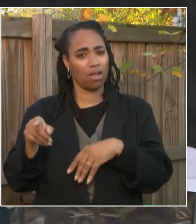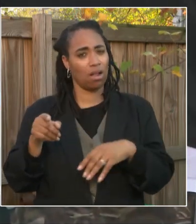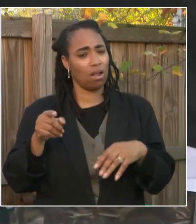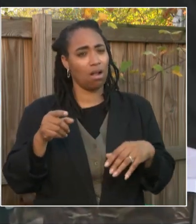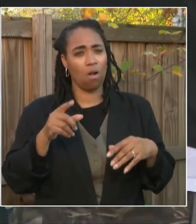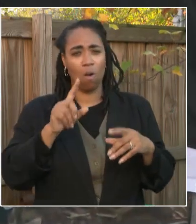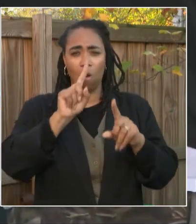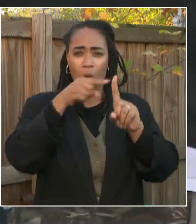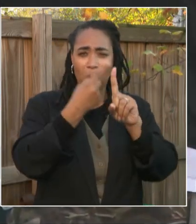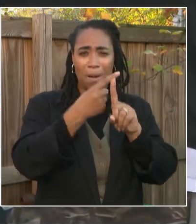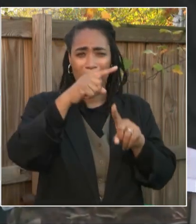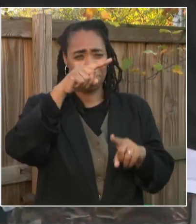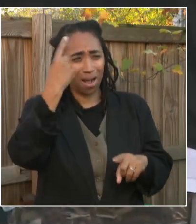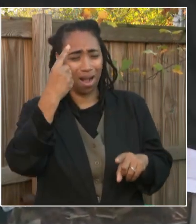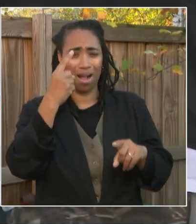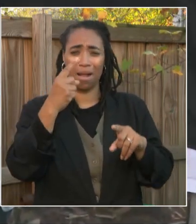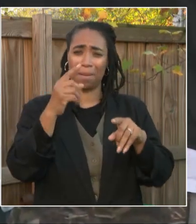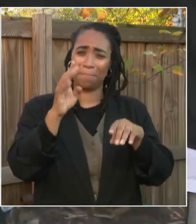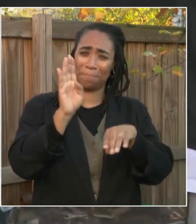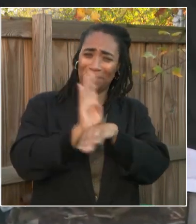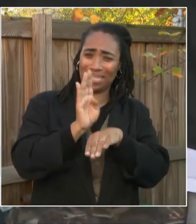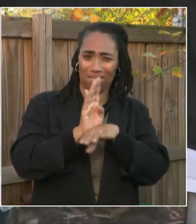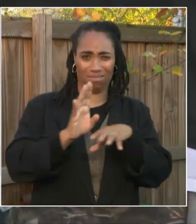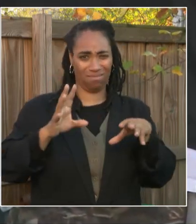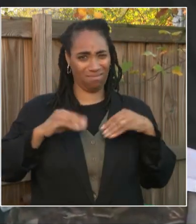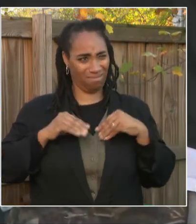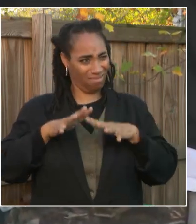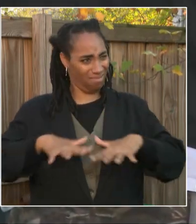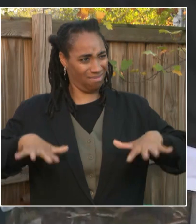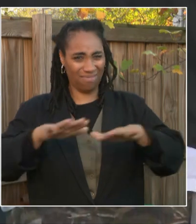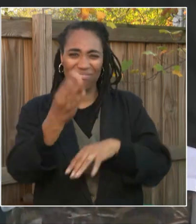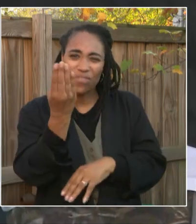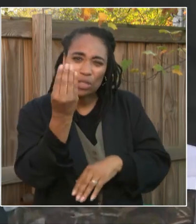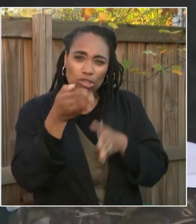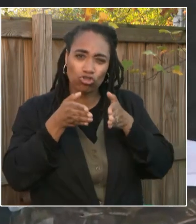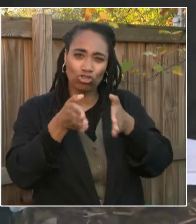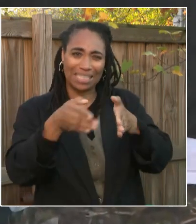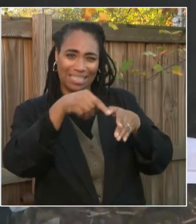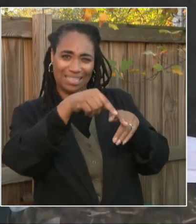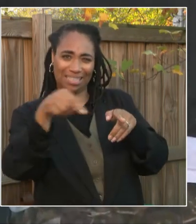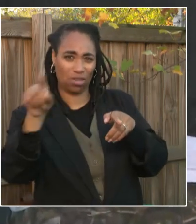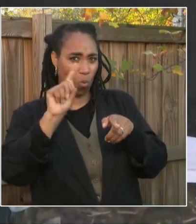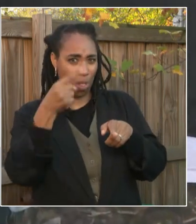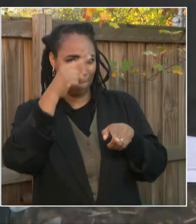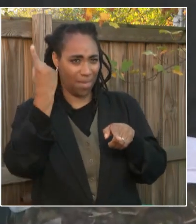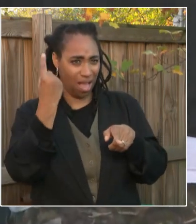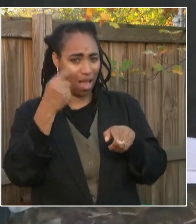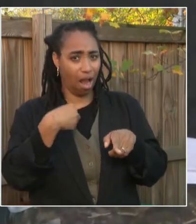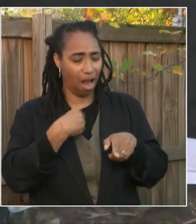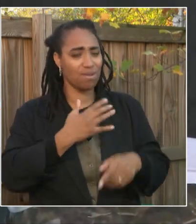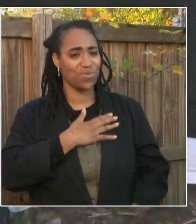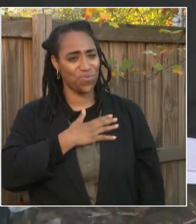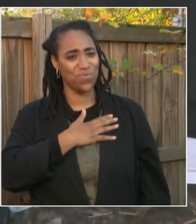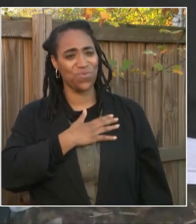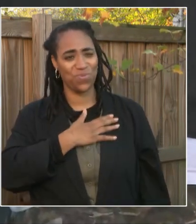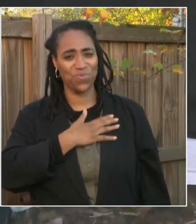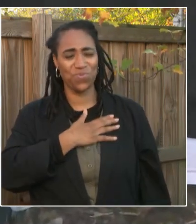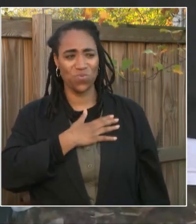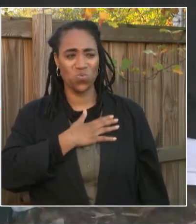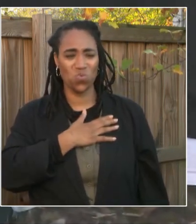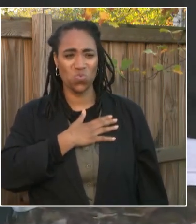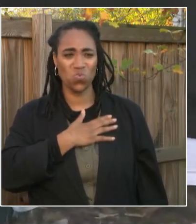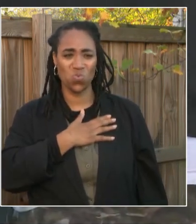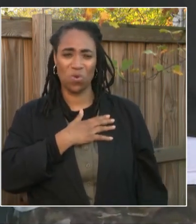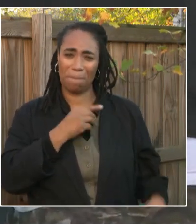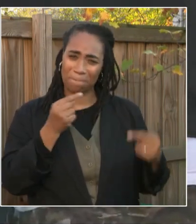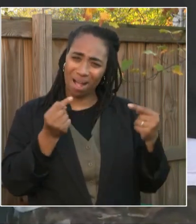14th Street where I grew up at. And it pains me when I go up there because nobody who grew up